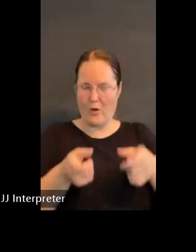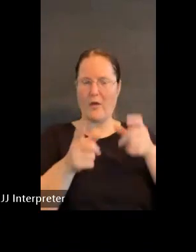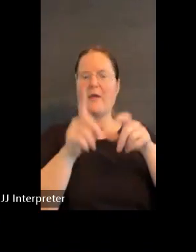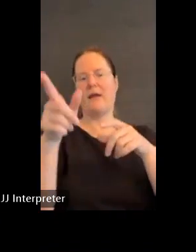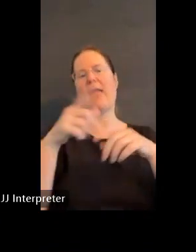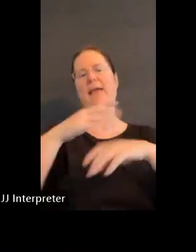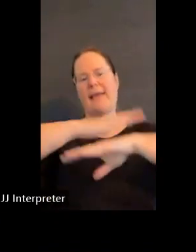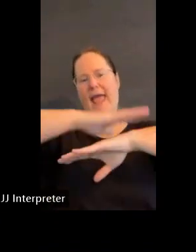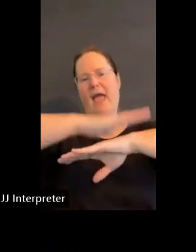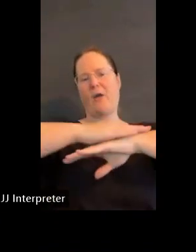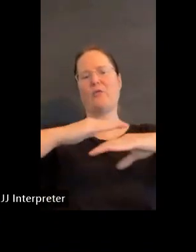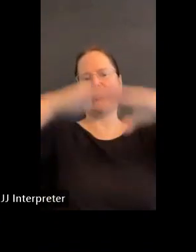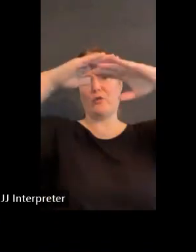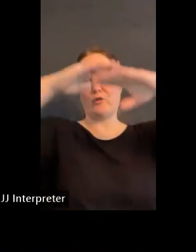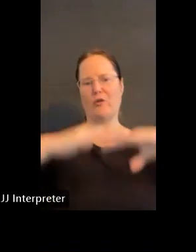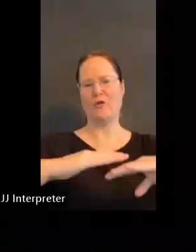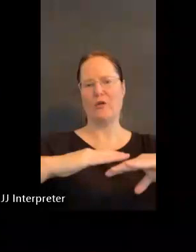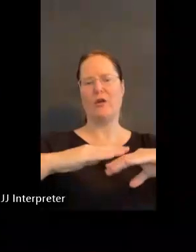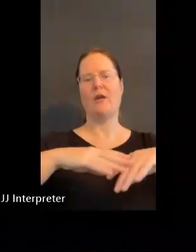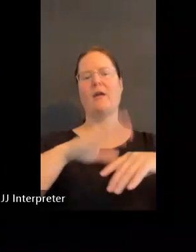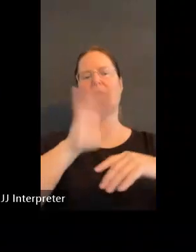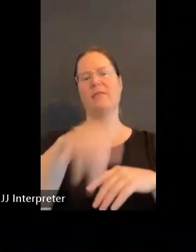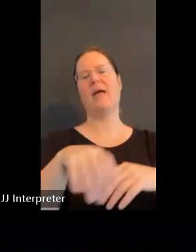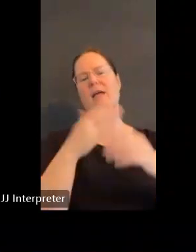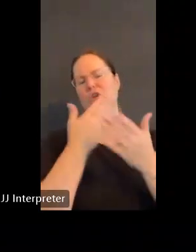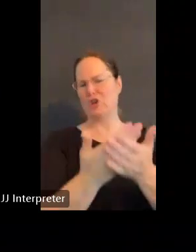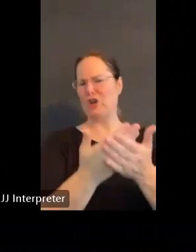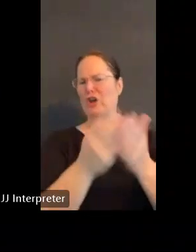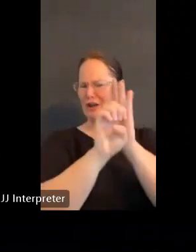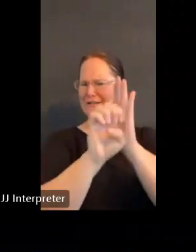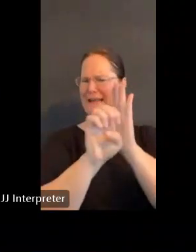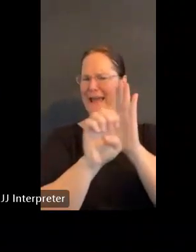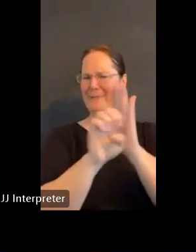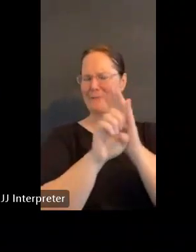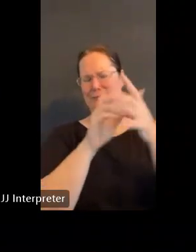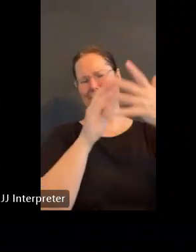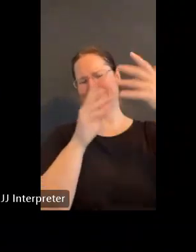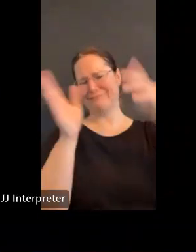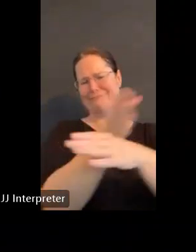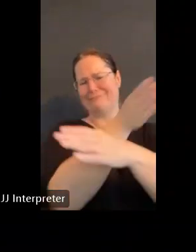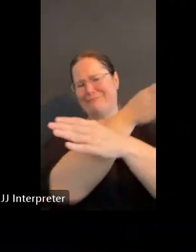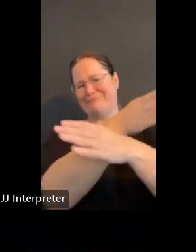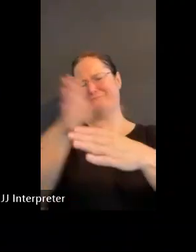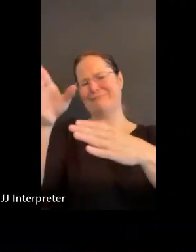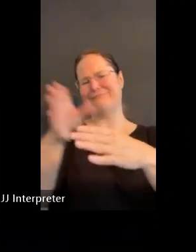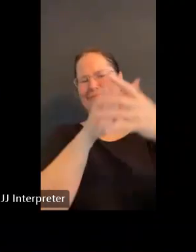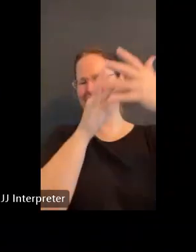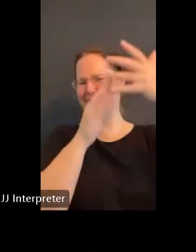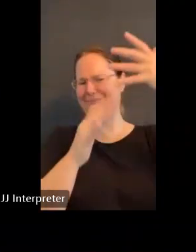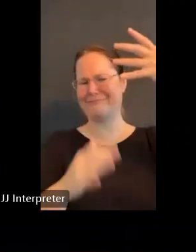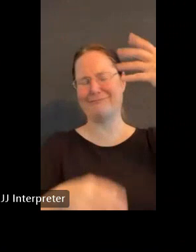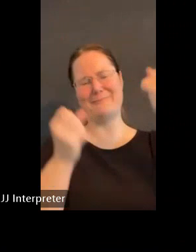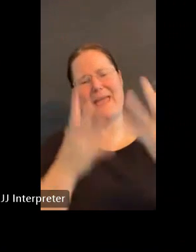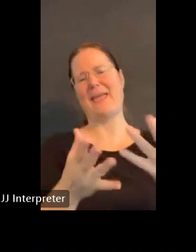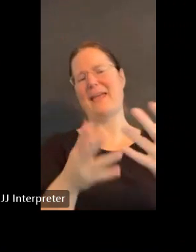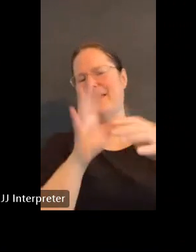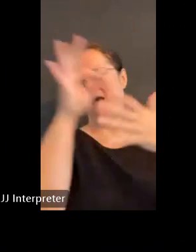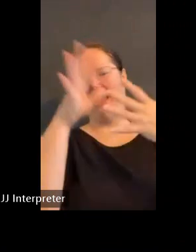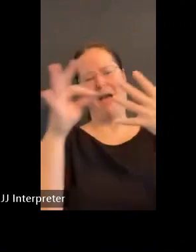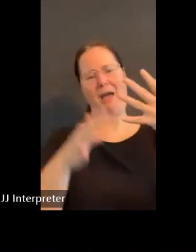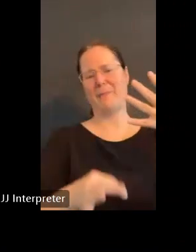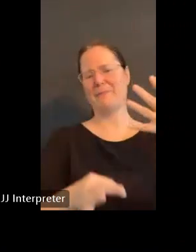those are great examples of modifications. So you can see there's a wide range of different things that might be needed based on the needs of the individuals with